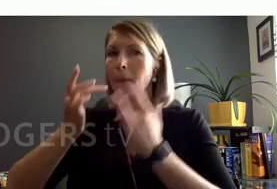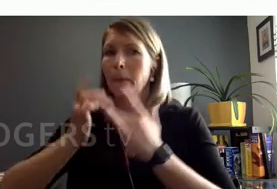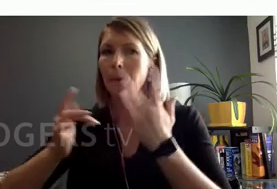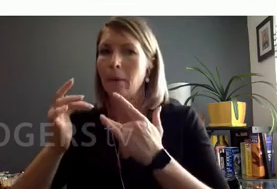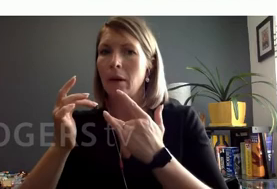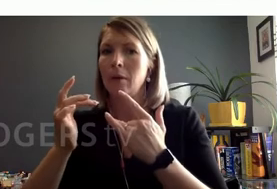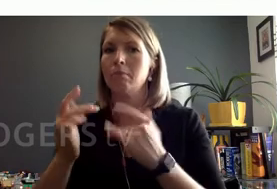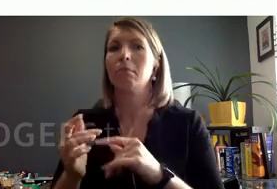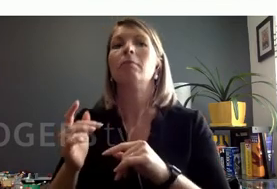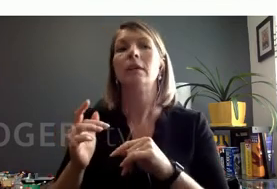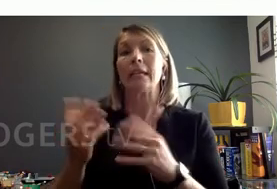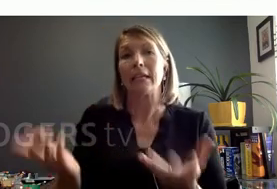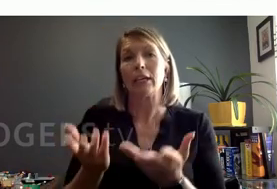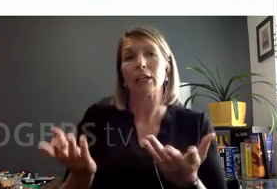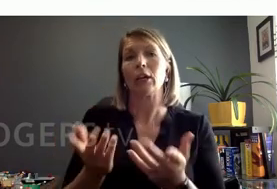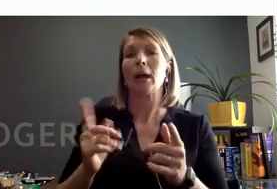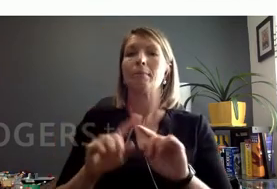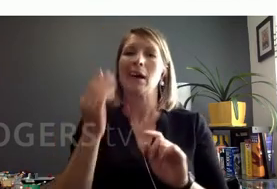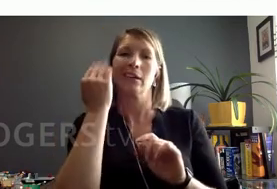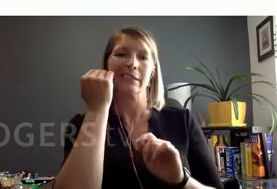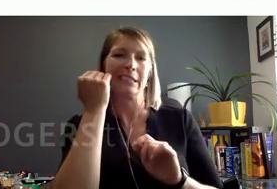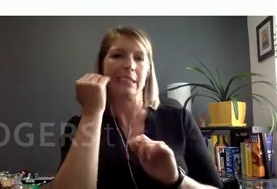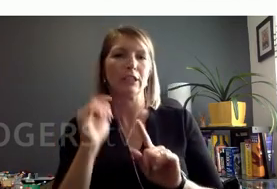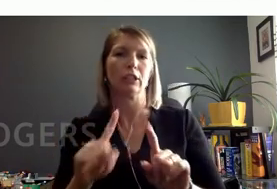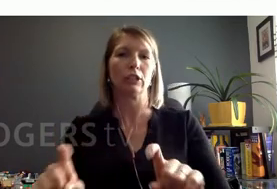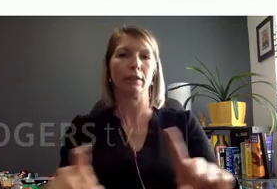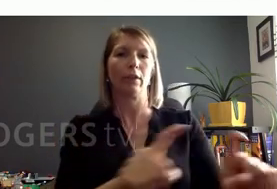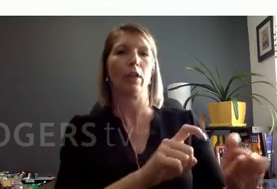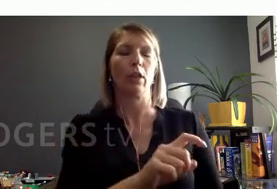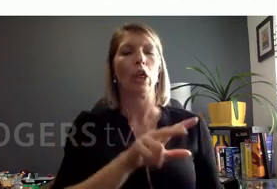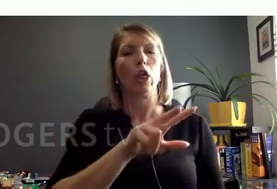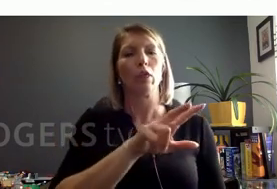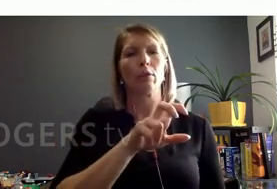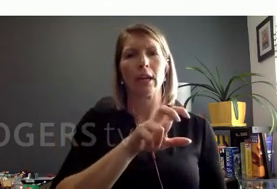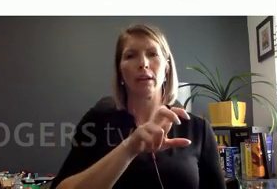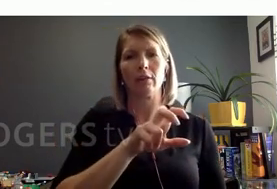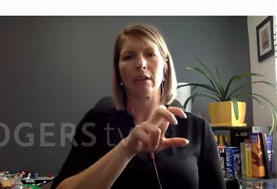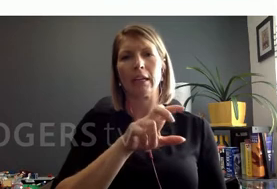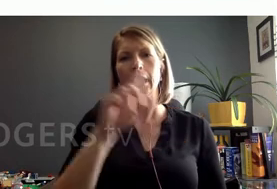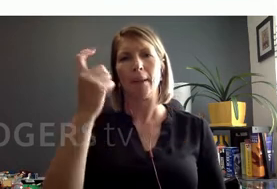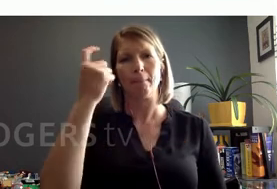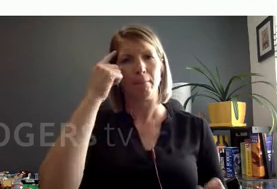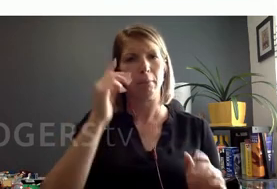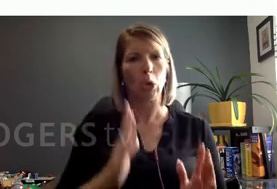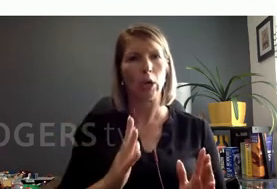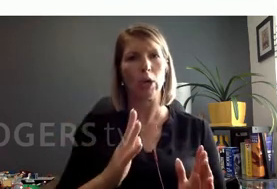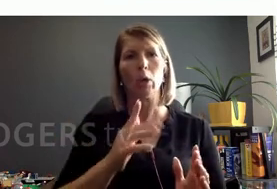survey of more than 300 employers in the province, of course, it's funded by NLWIC, so I